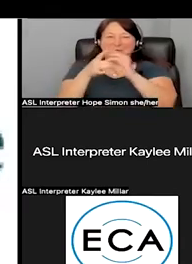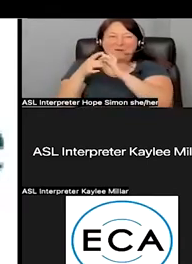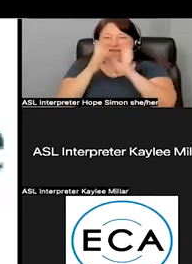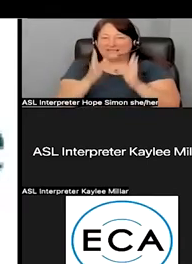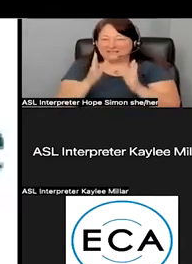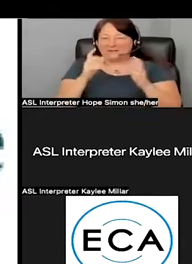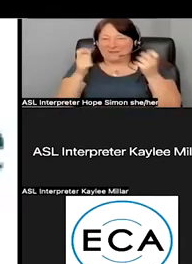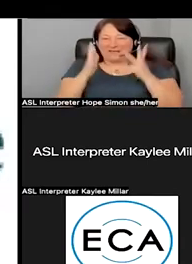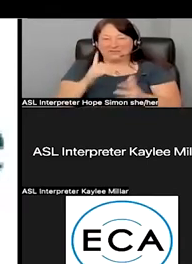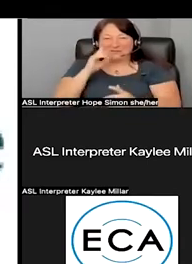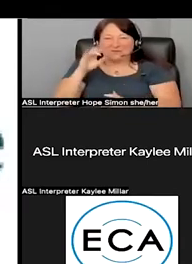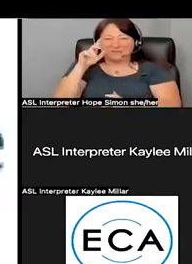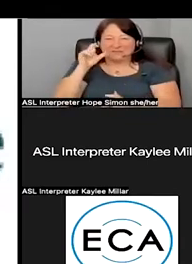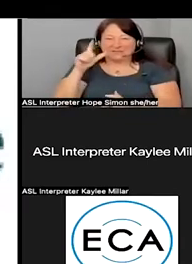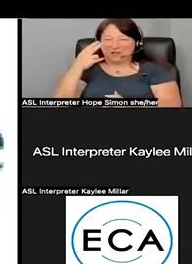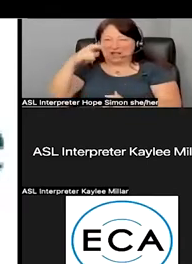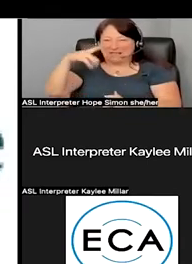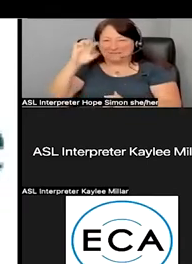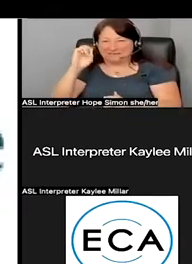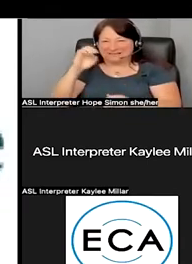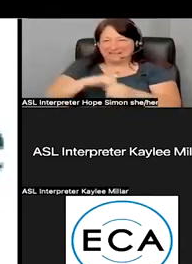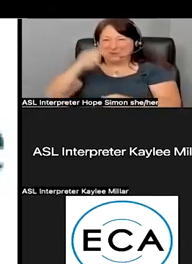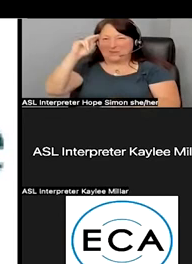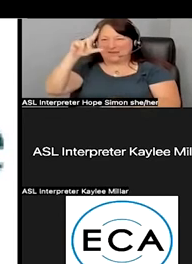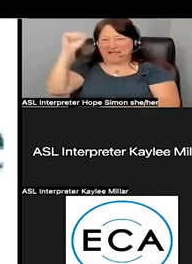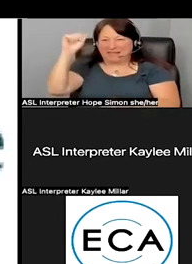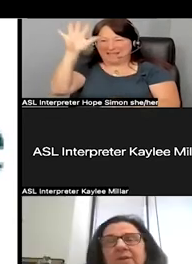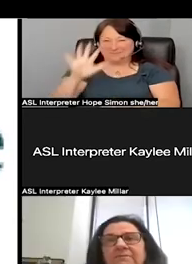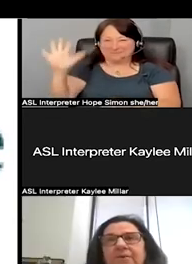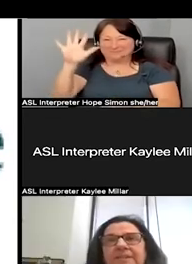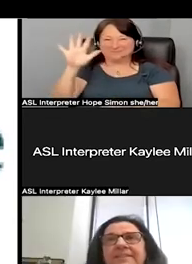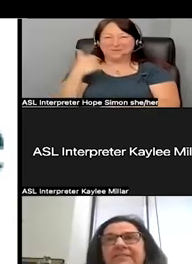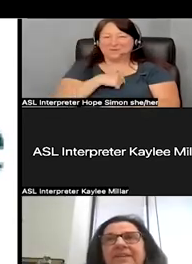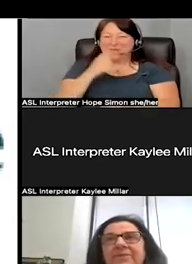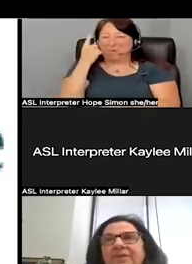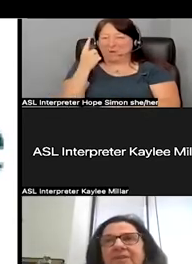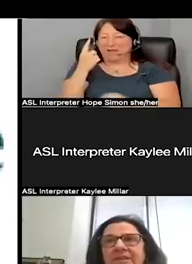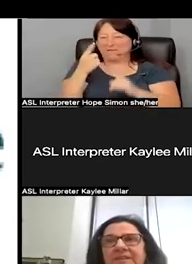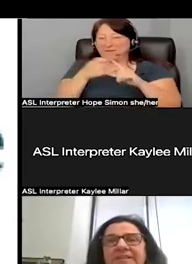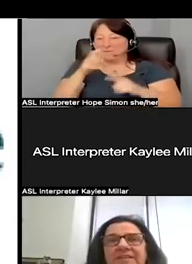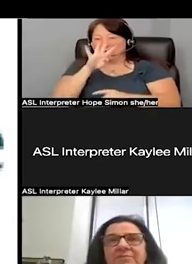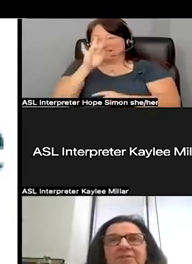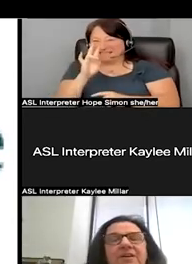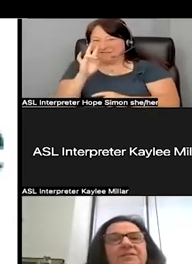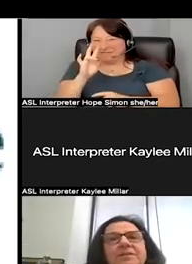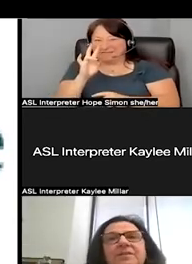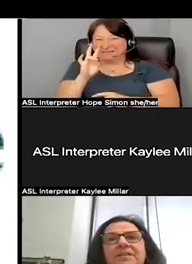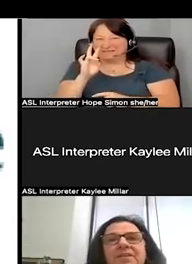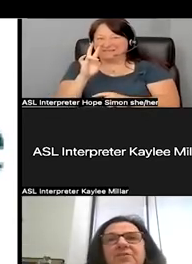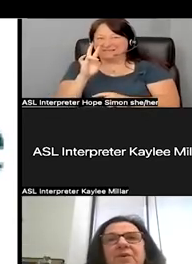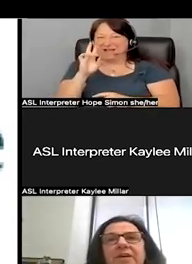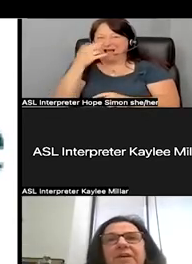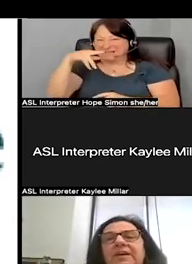Hospice, the Northern LA branch. We are a branch of one of 47 throughout the United States. Hospice